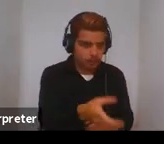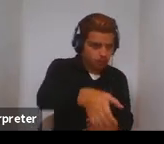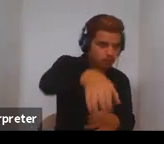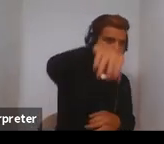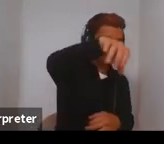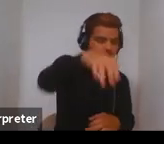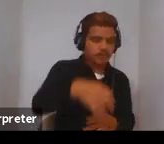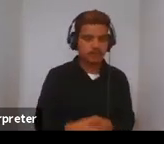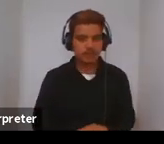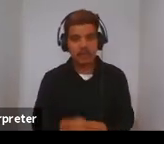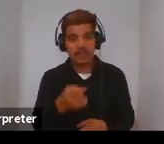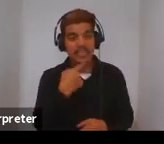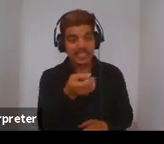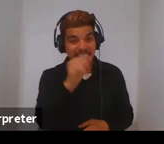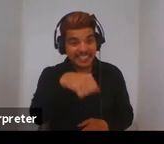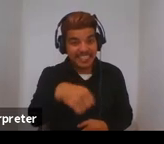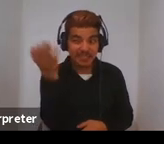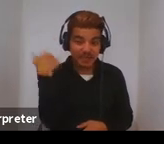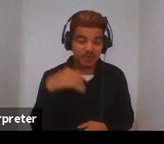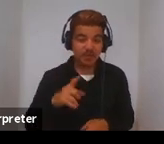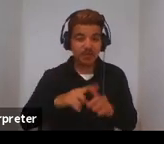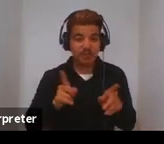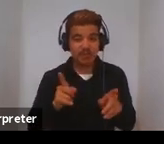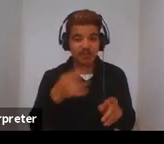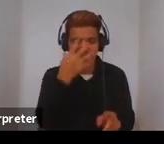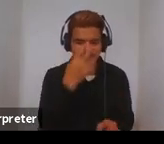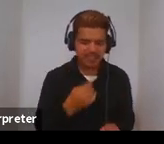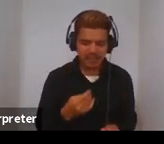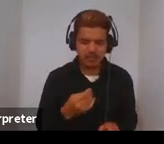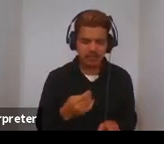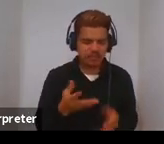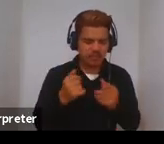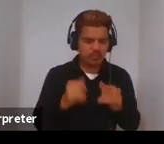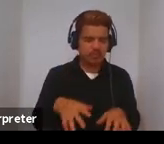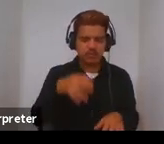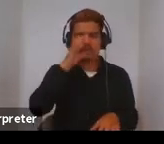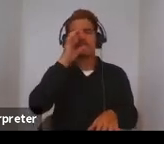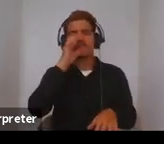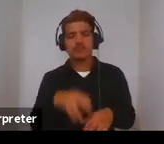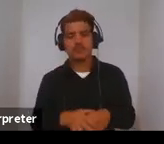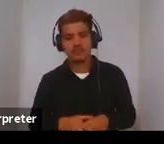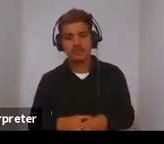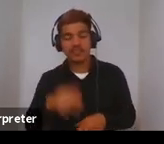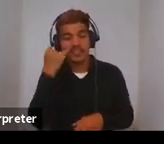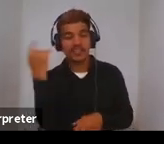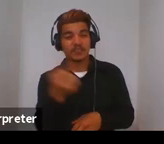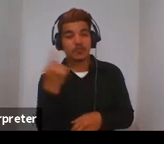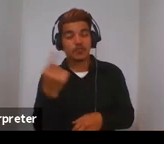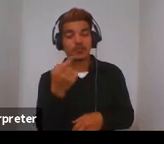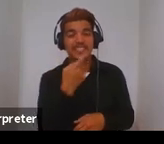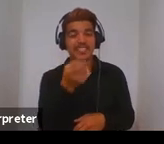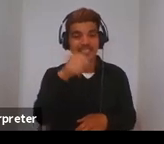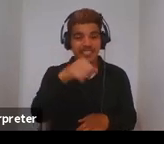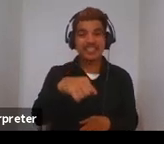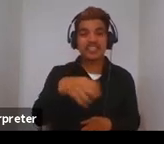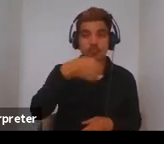They said yes then, sure, but unconscious people don't want tea. If someone said yes to tea, started drinking